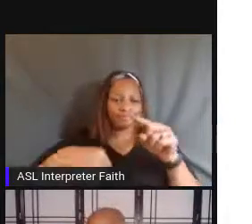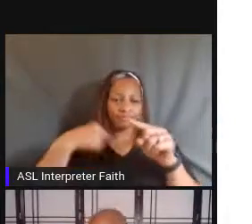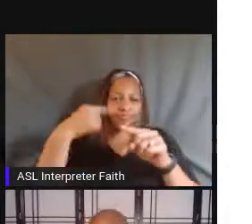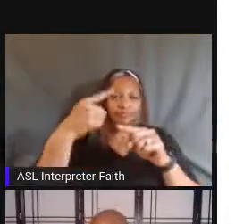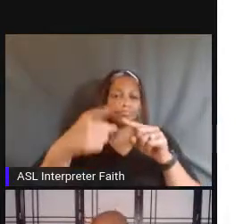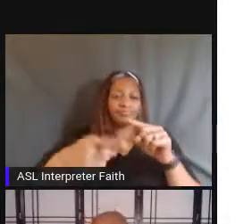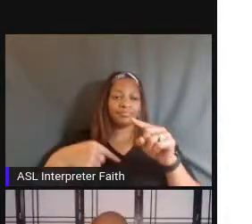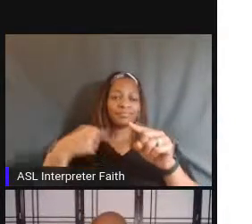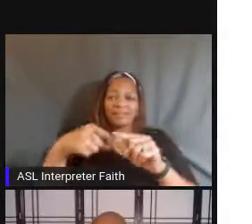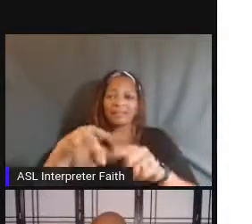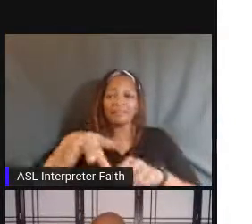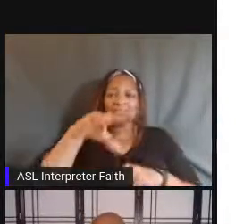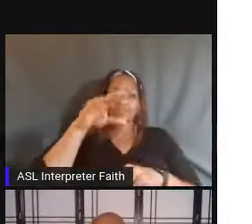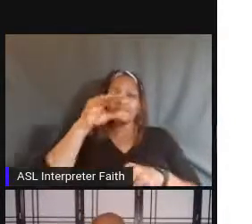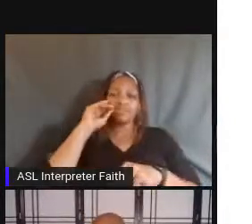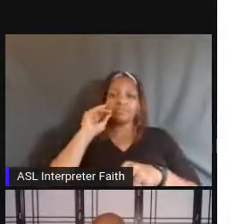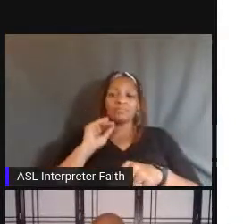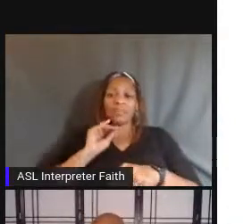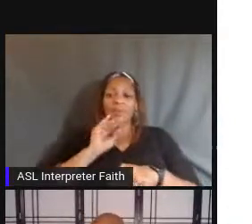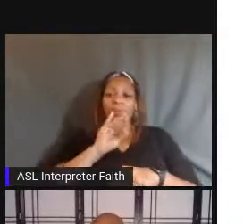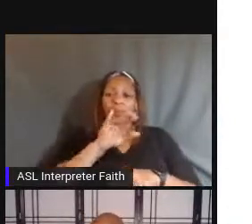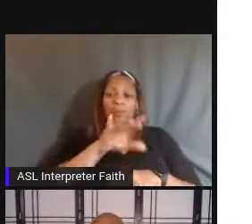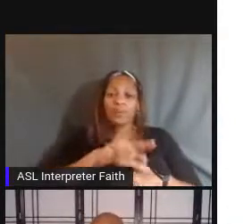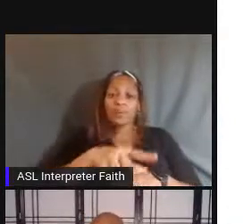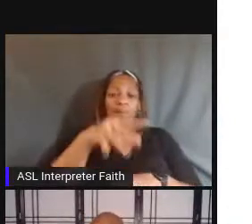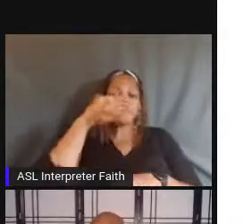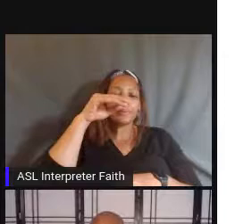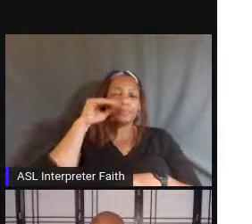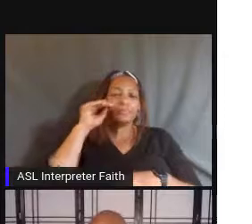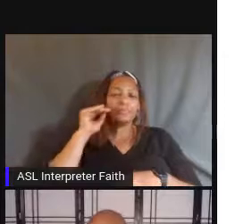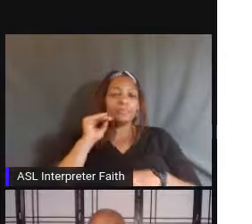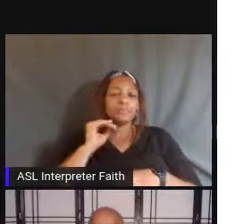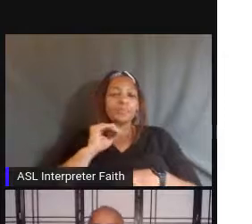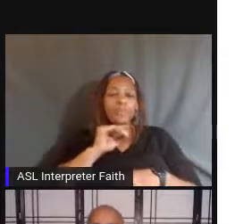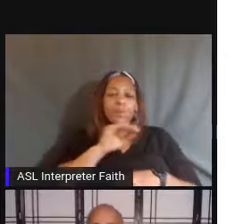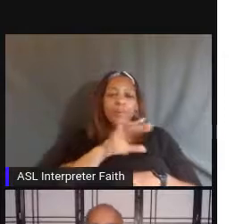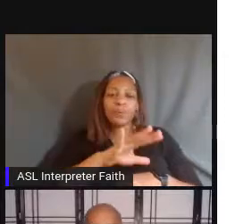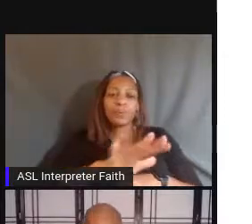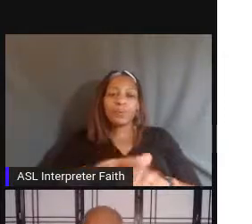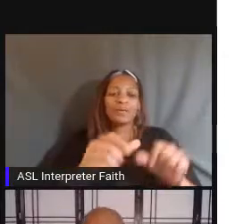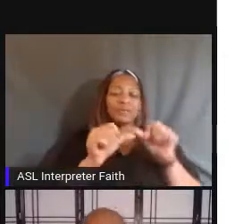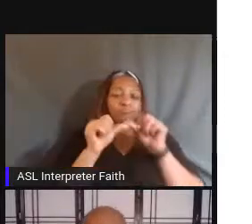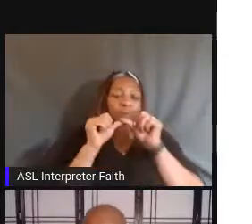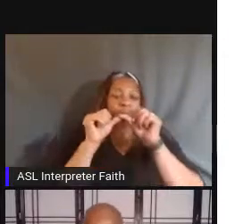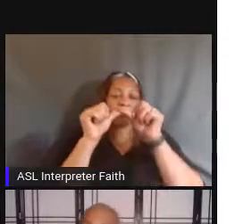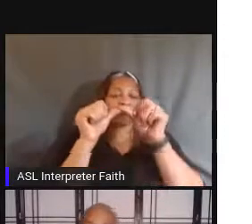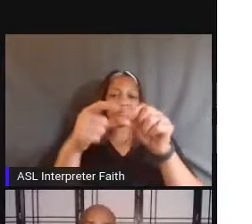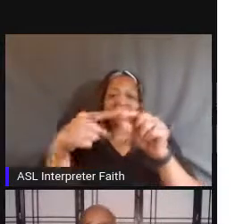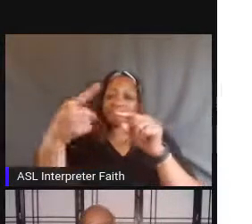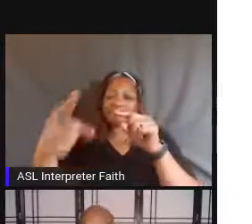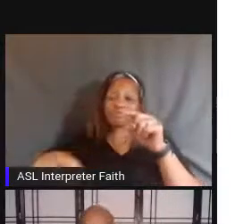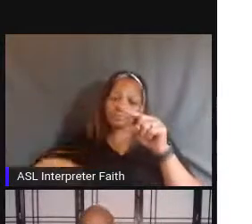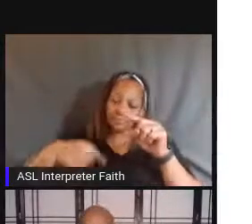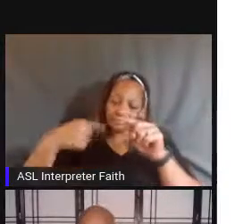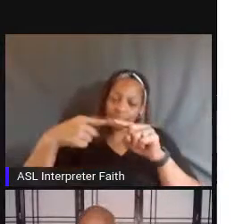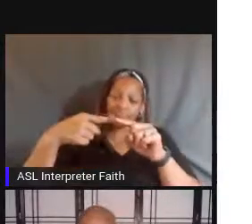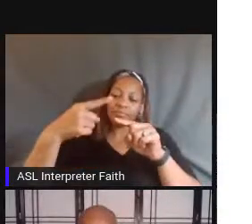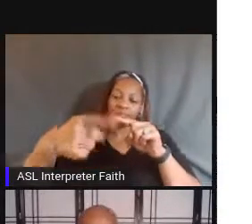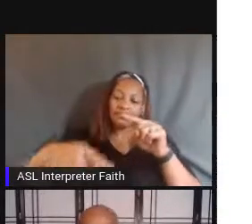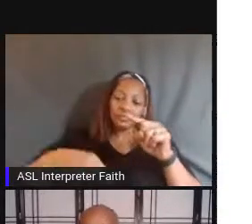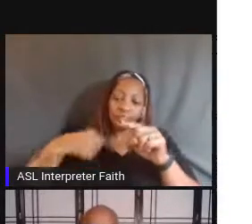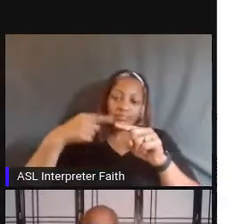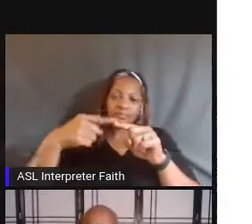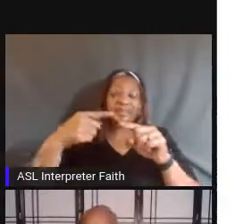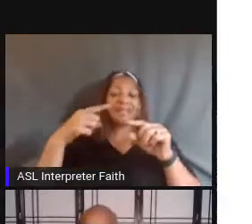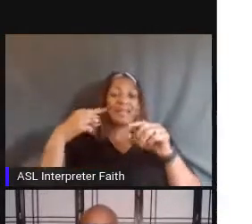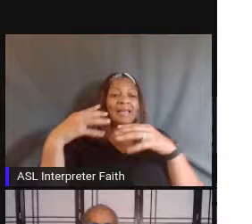inhale starts till it gets to that pause before the exhales, it's a continuum. Breathing. Healing is a